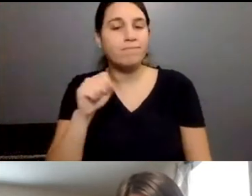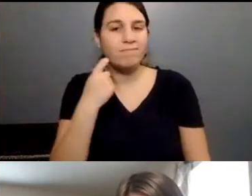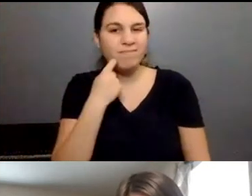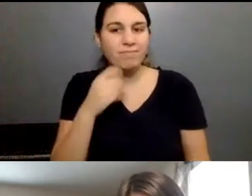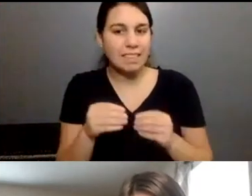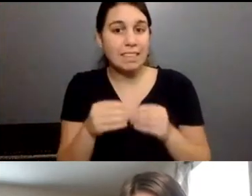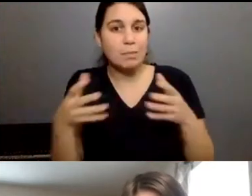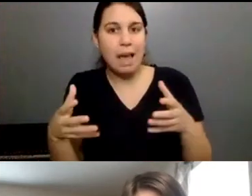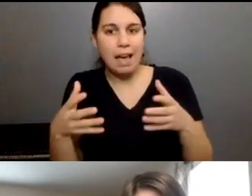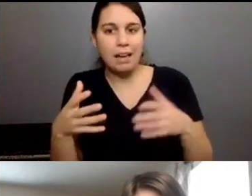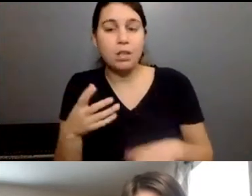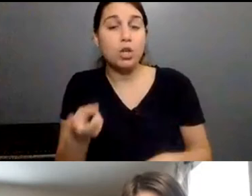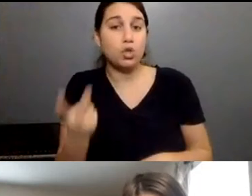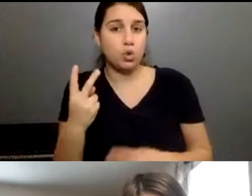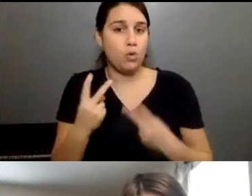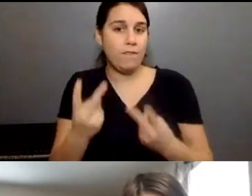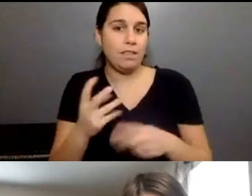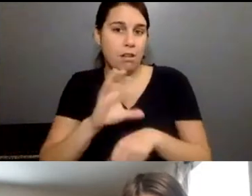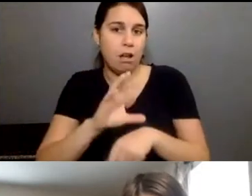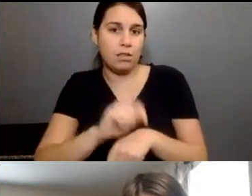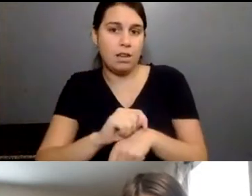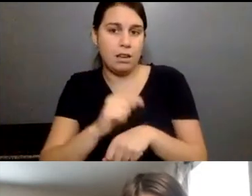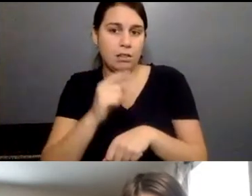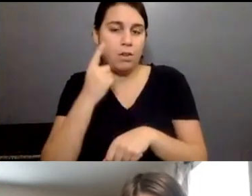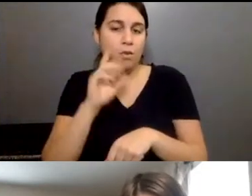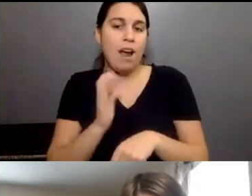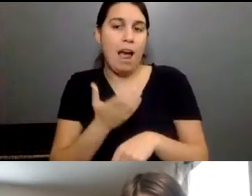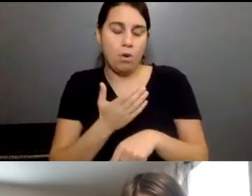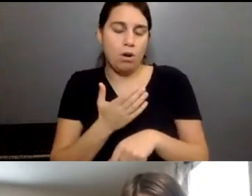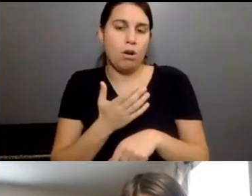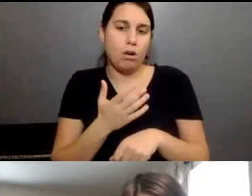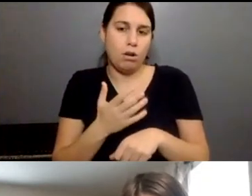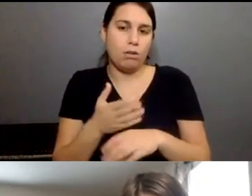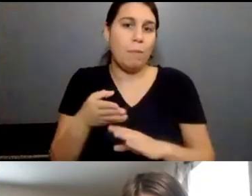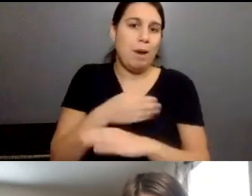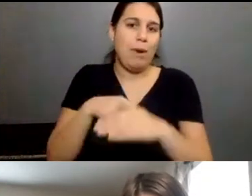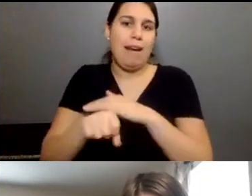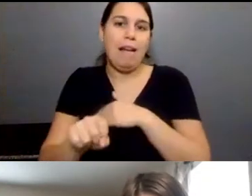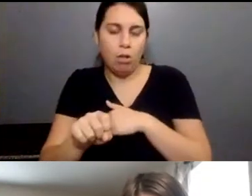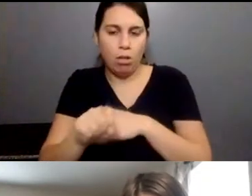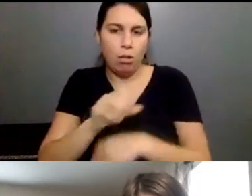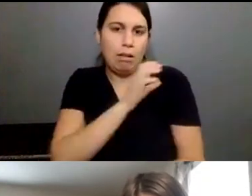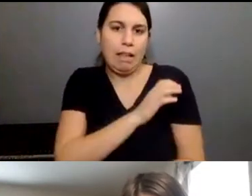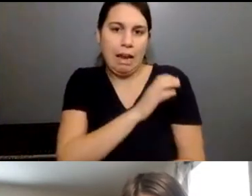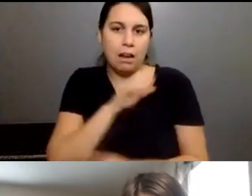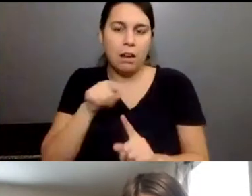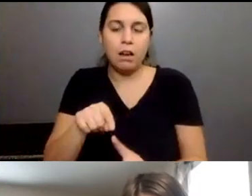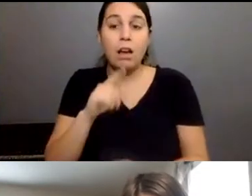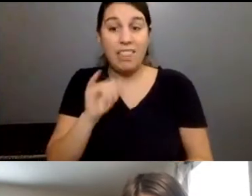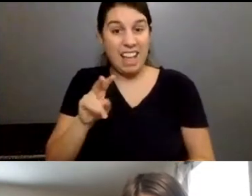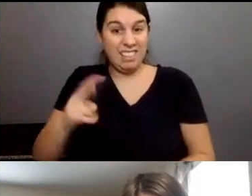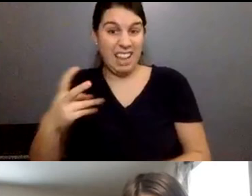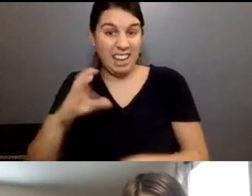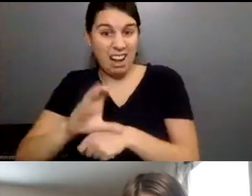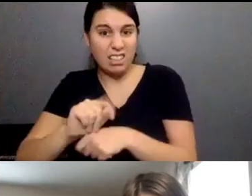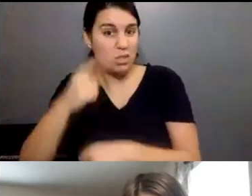the 2-visit consultation at Perinatal Consult Clinic. So one of the goals of that second consultation is to make sure